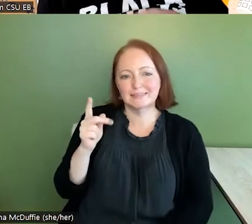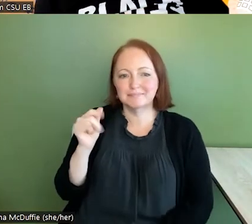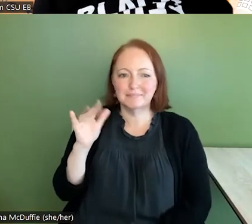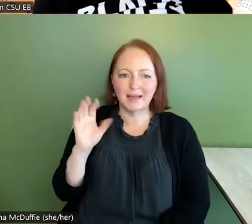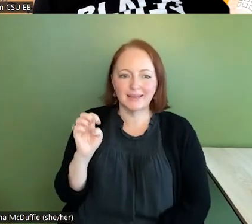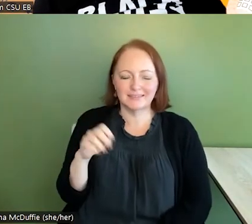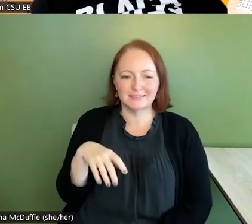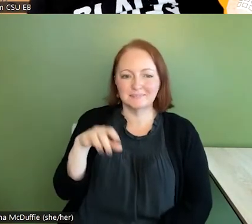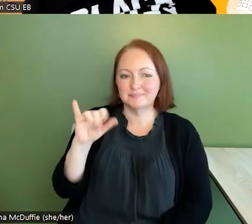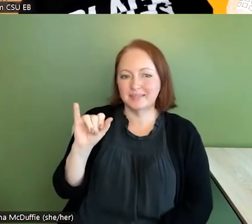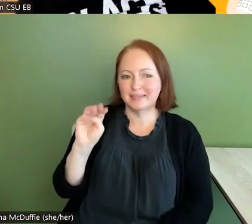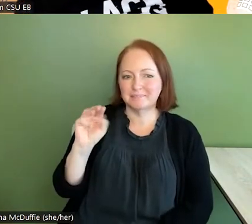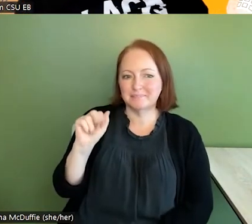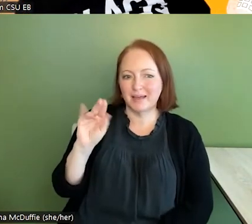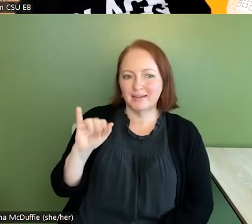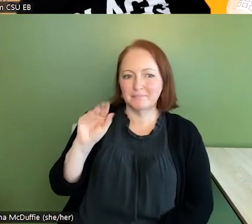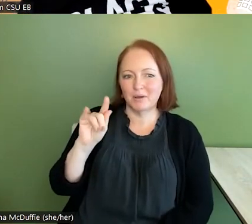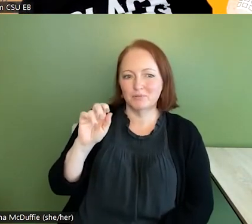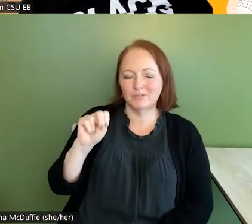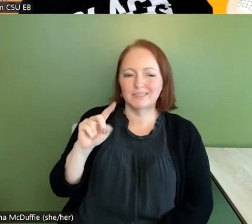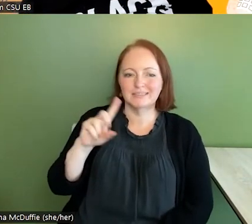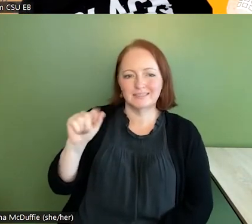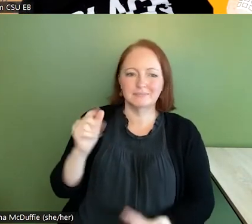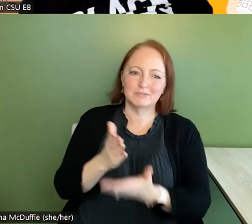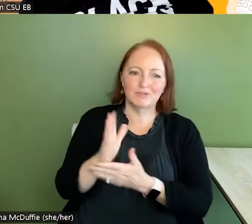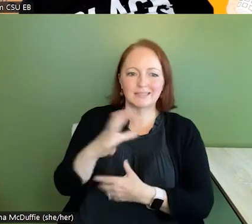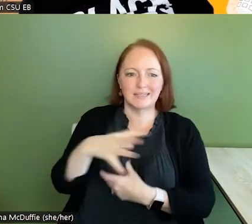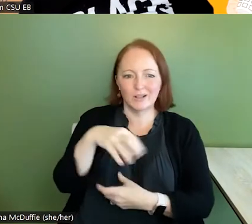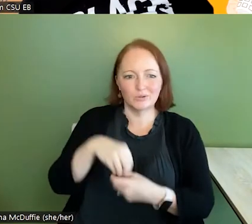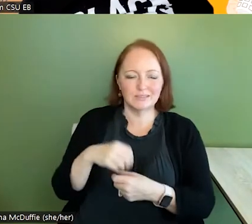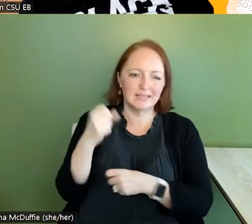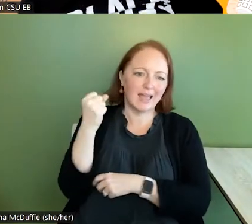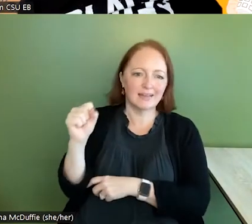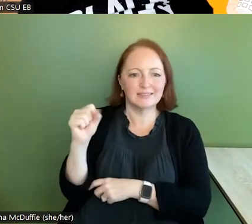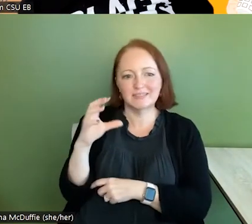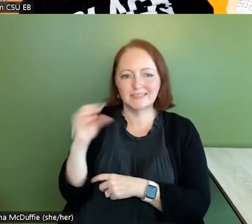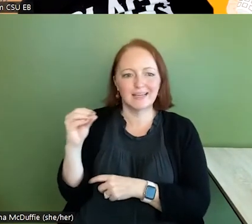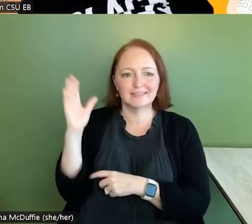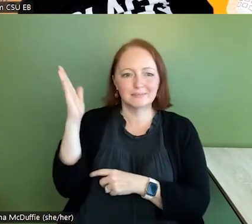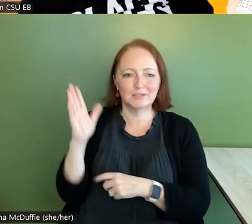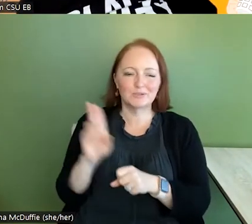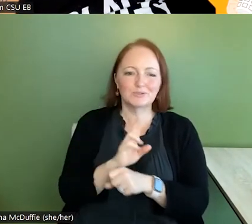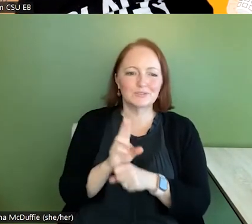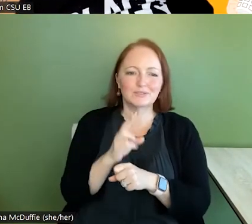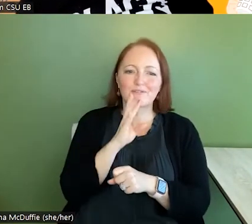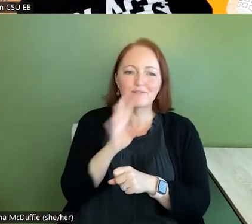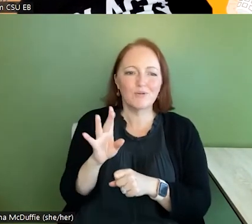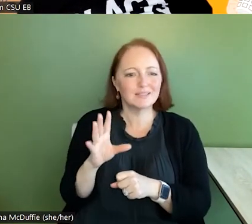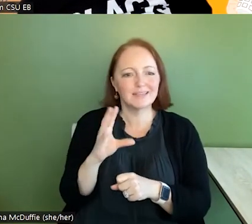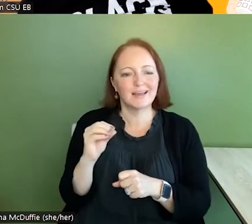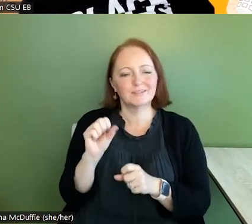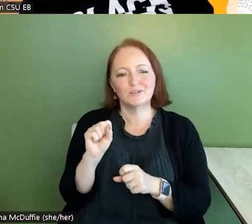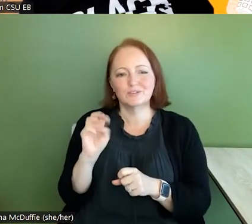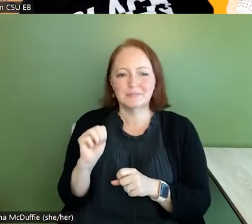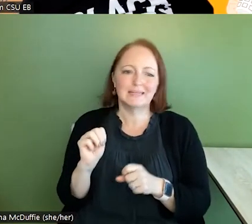Imani Barbarin is a disability rights and inclusion activist and speaker who uses her voice and social media